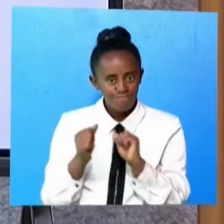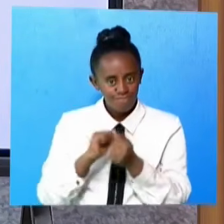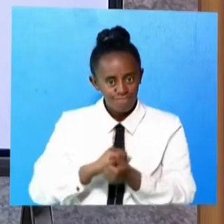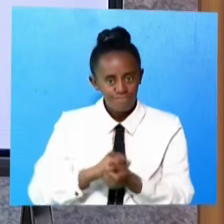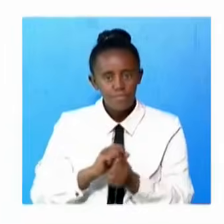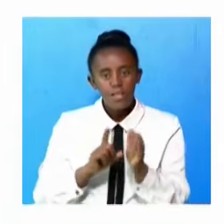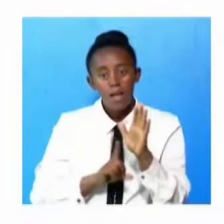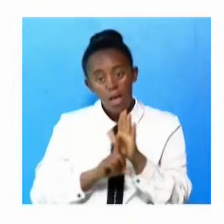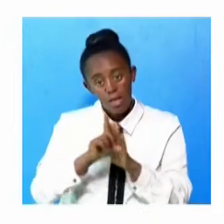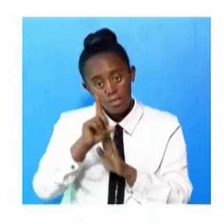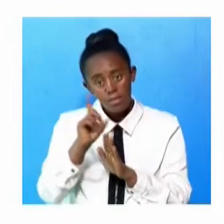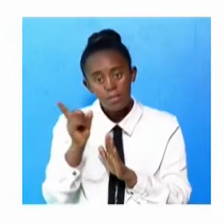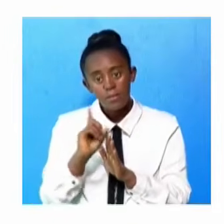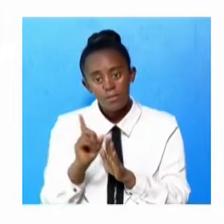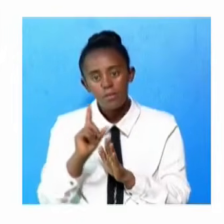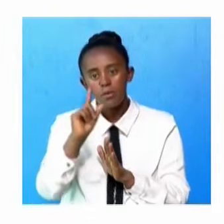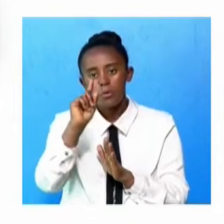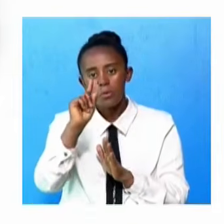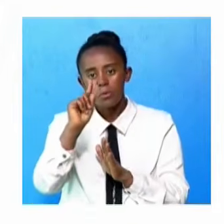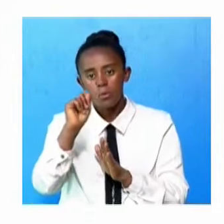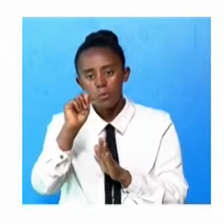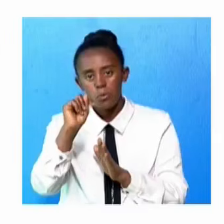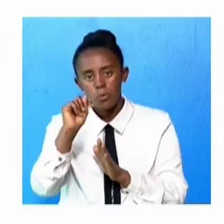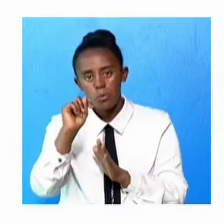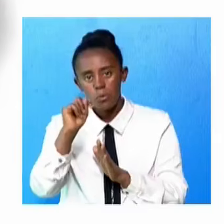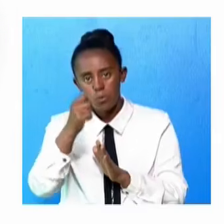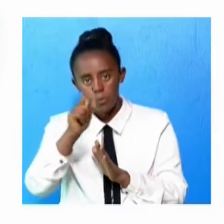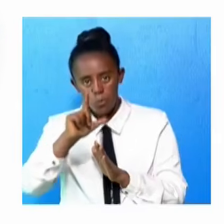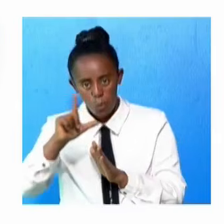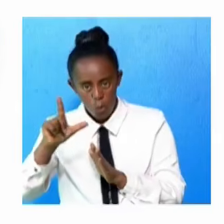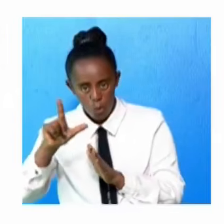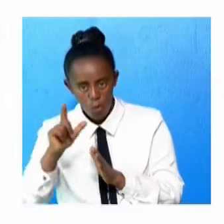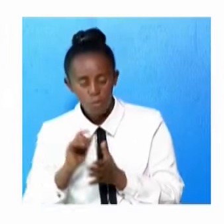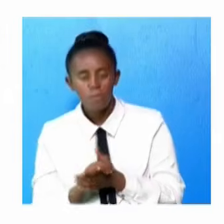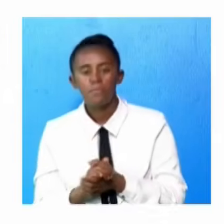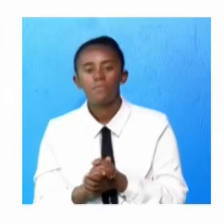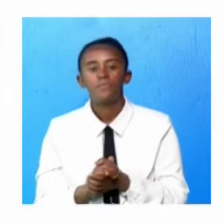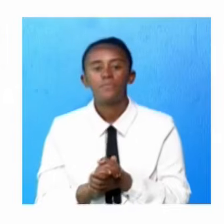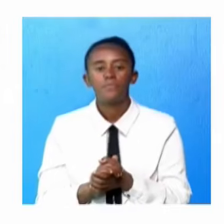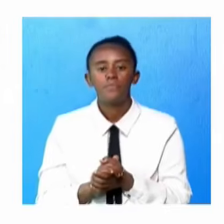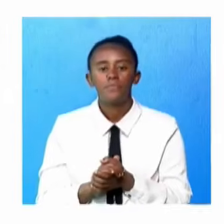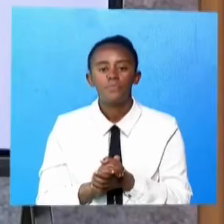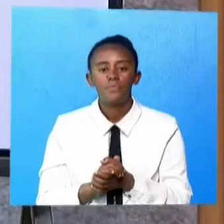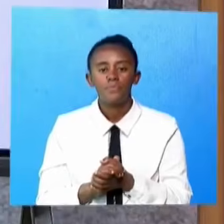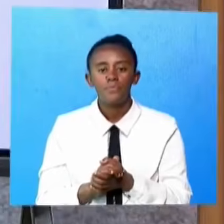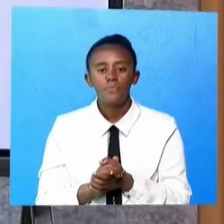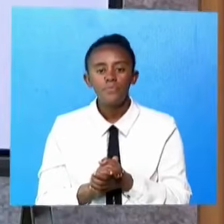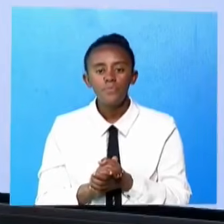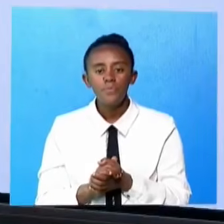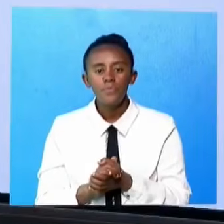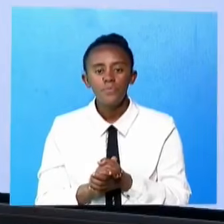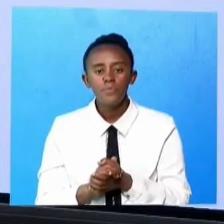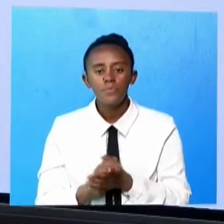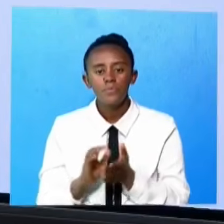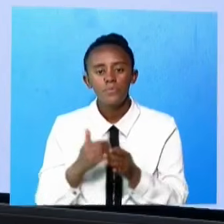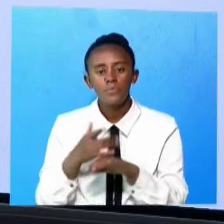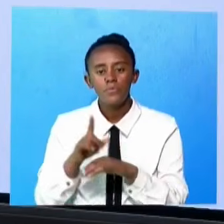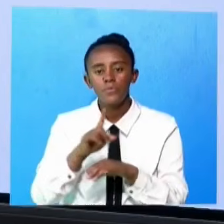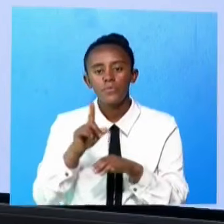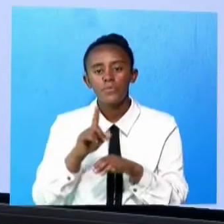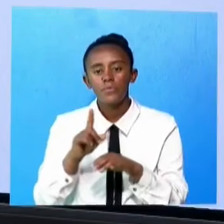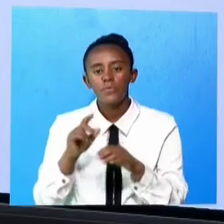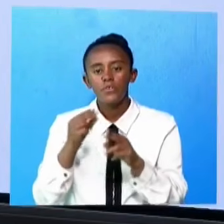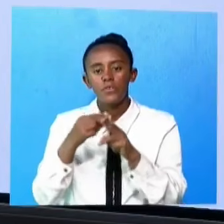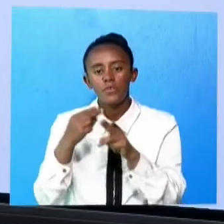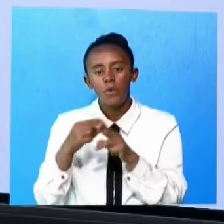height stands for what? That is tall. You see? Unless you are changing these noun forms